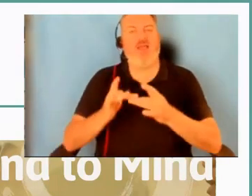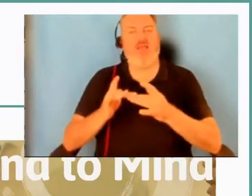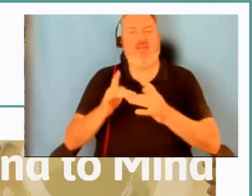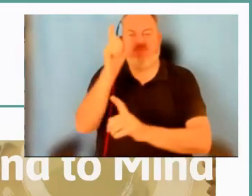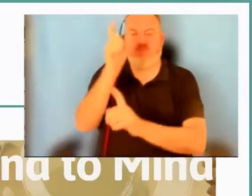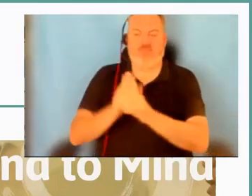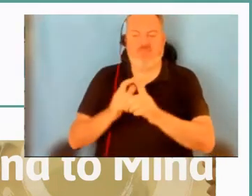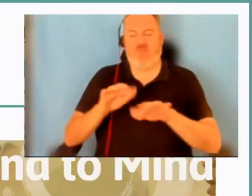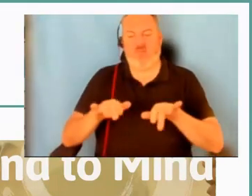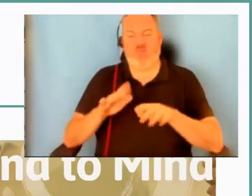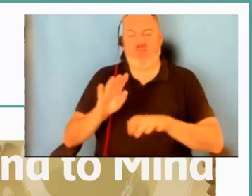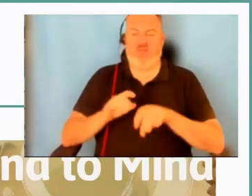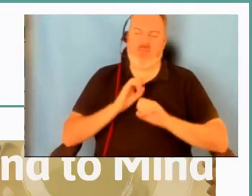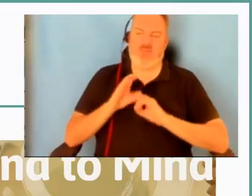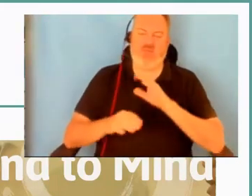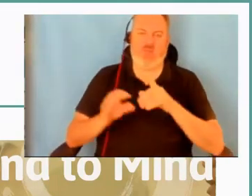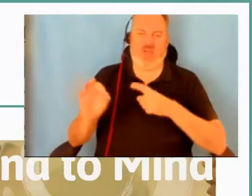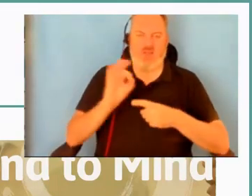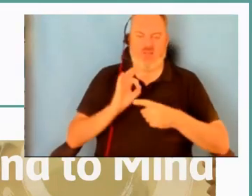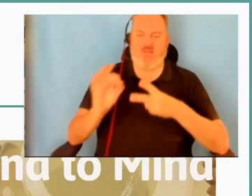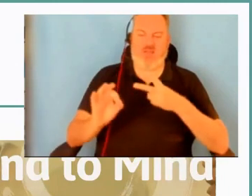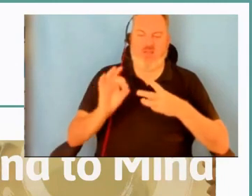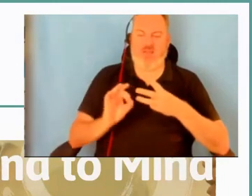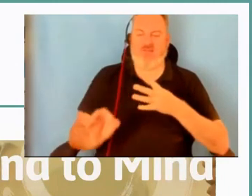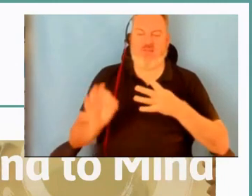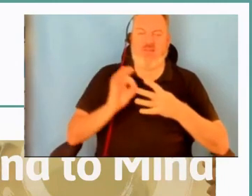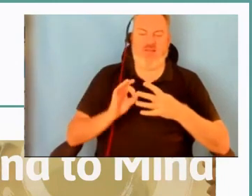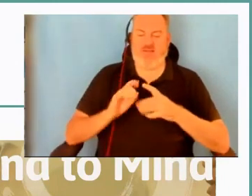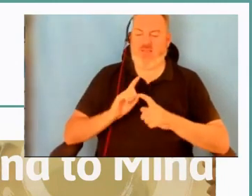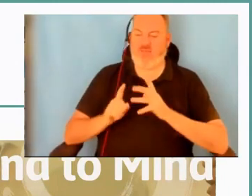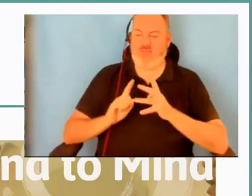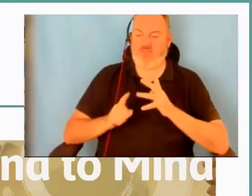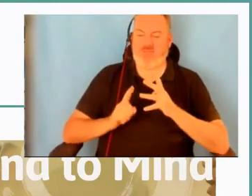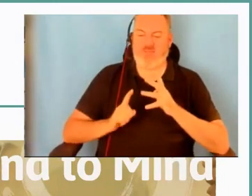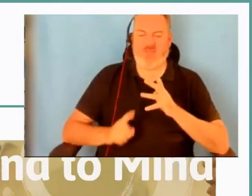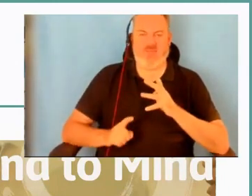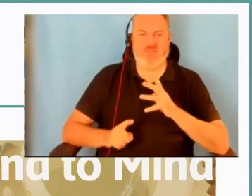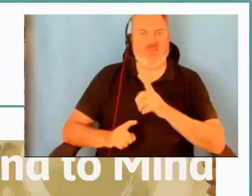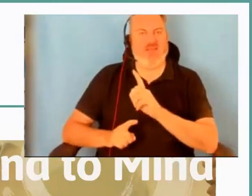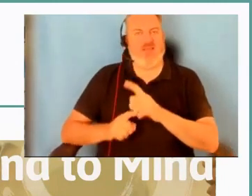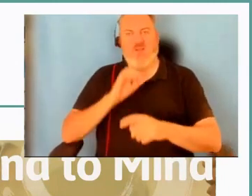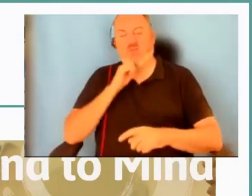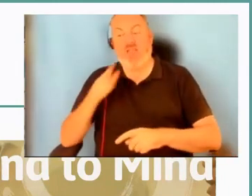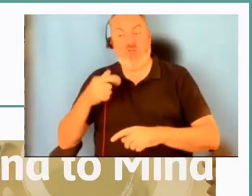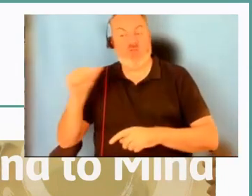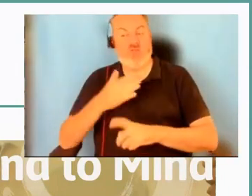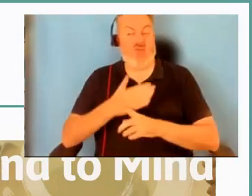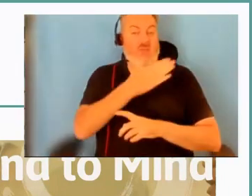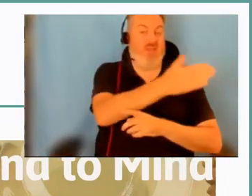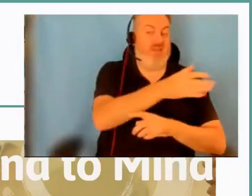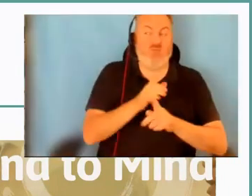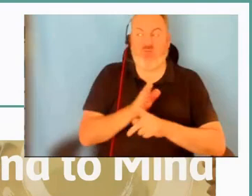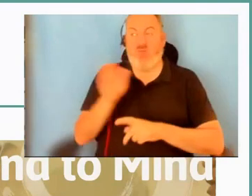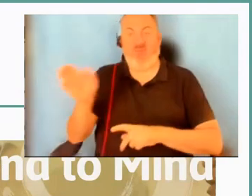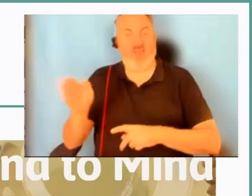having. And the virtual assistant will ask you different questions and then signpost you to some support and basically